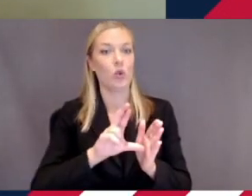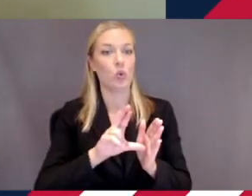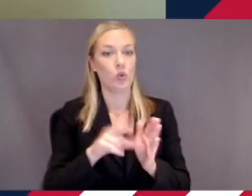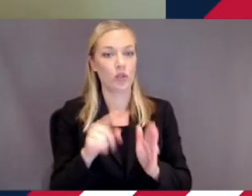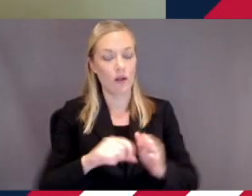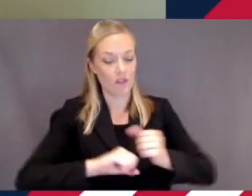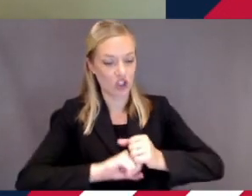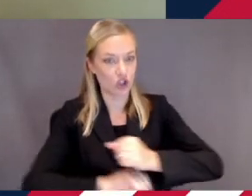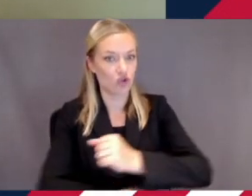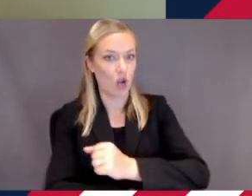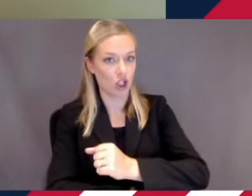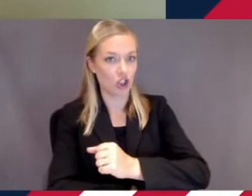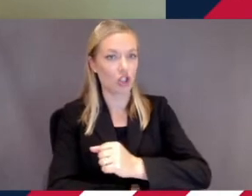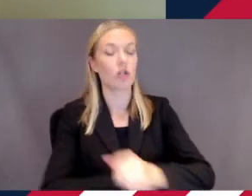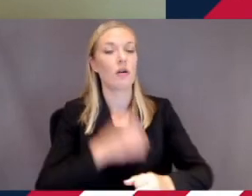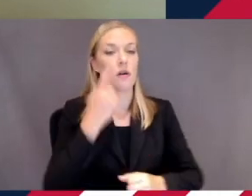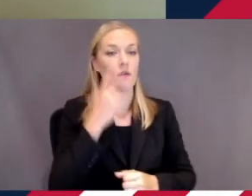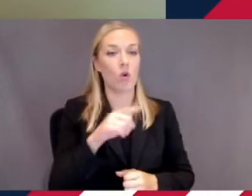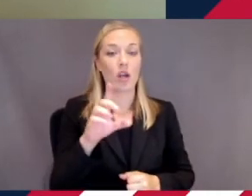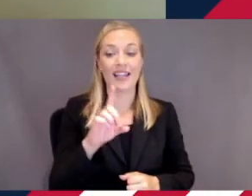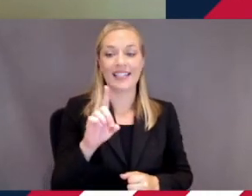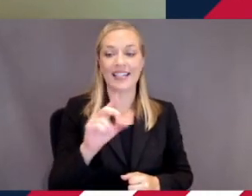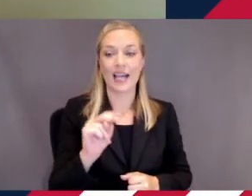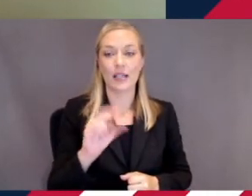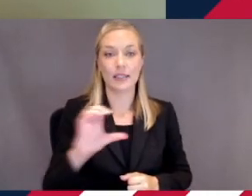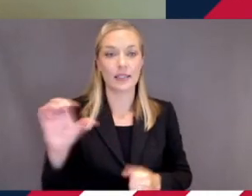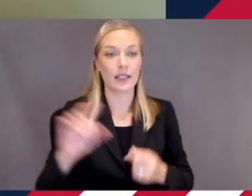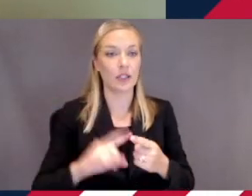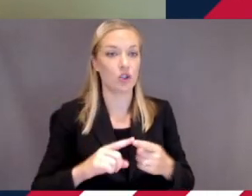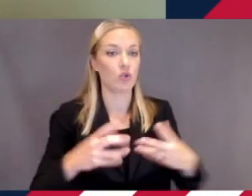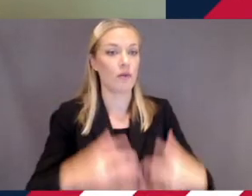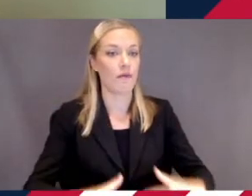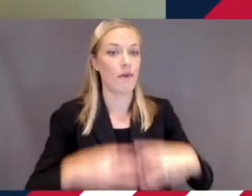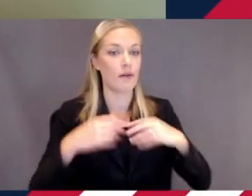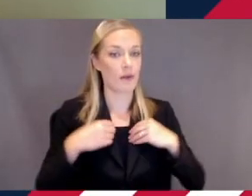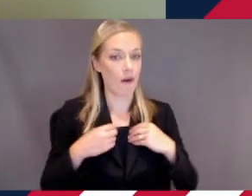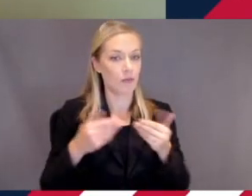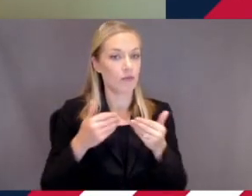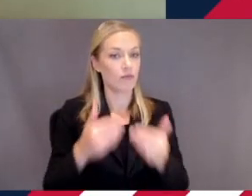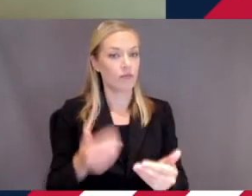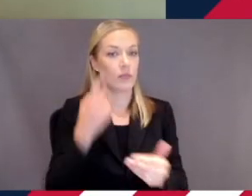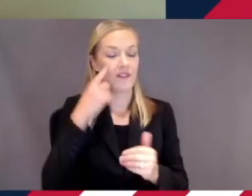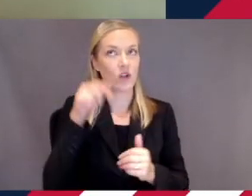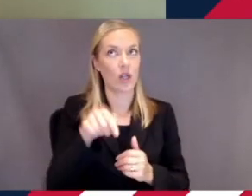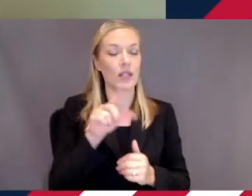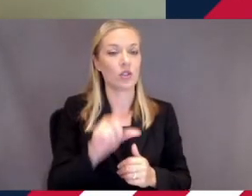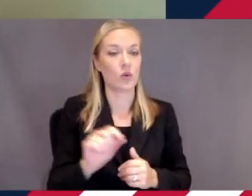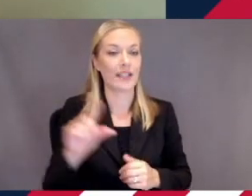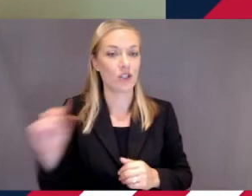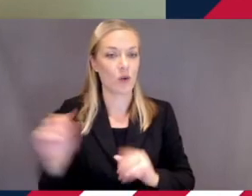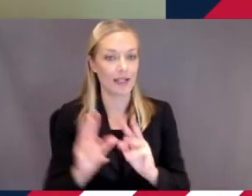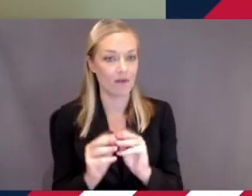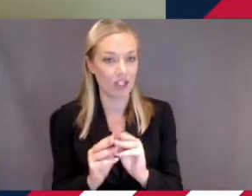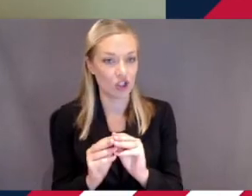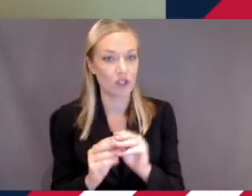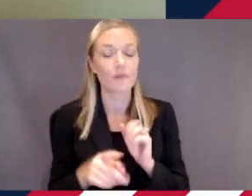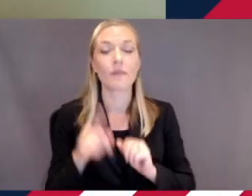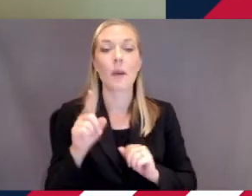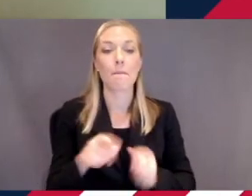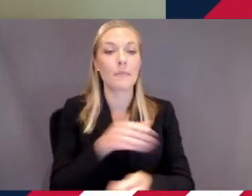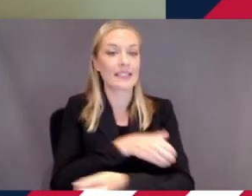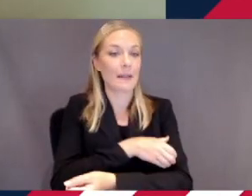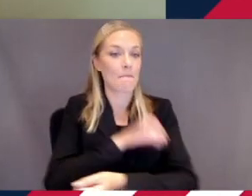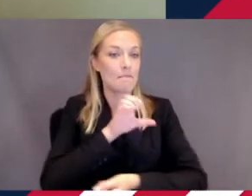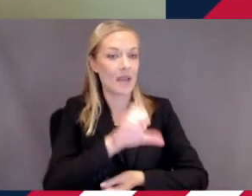for 2020. This review must empower rank and file Democrats and strengthen and unify the Democratic Party